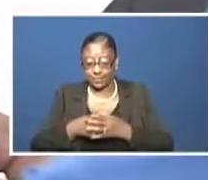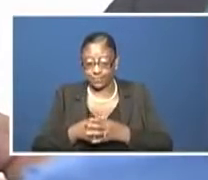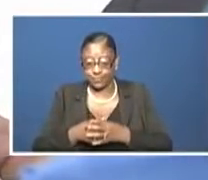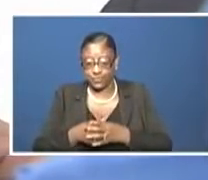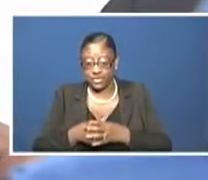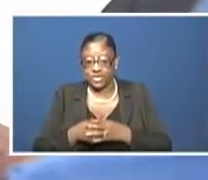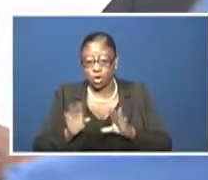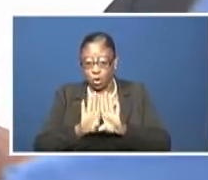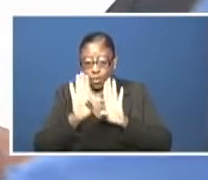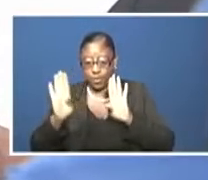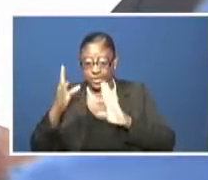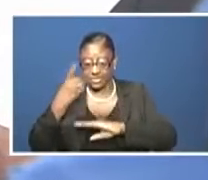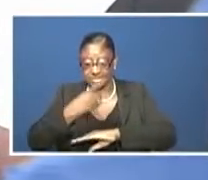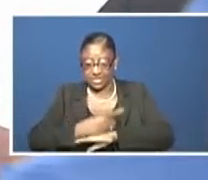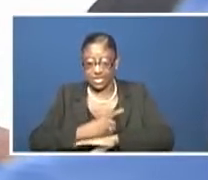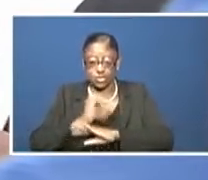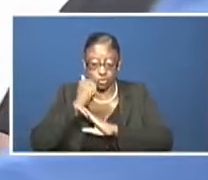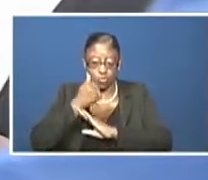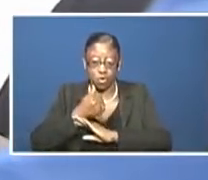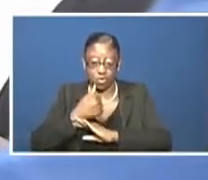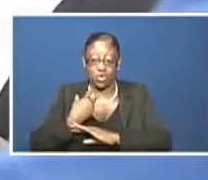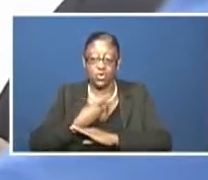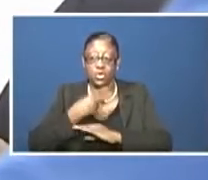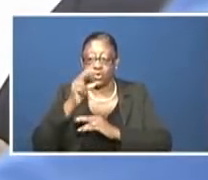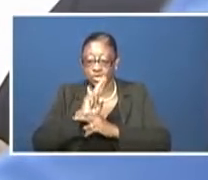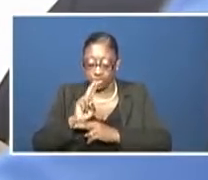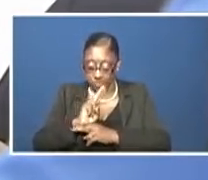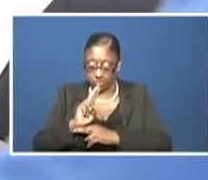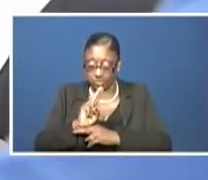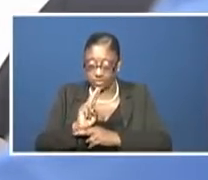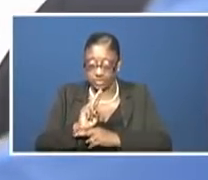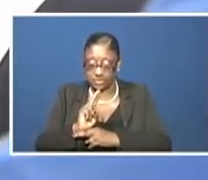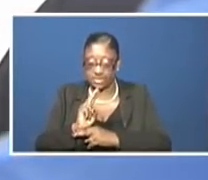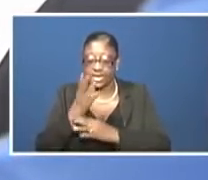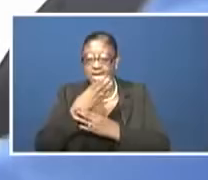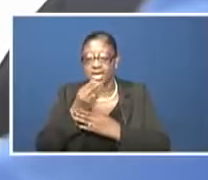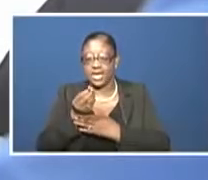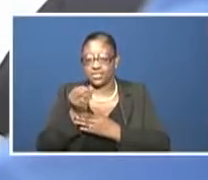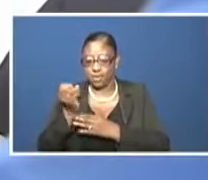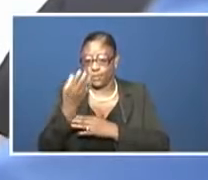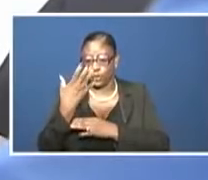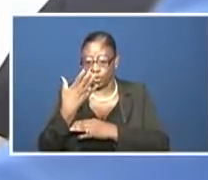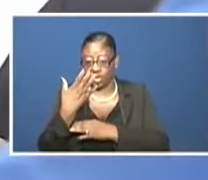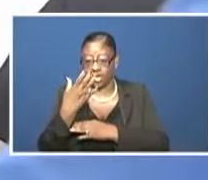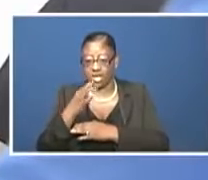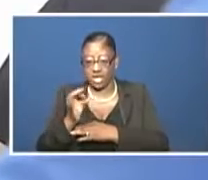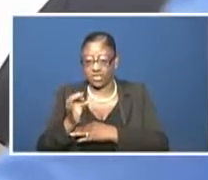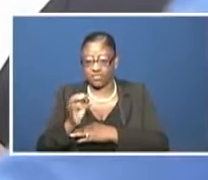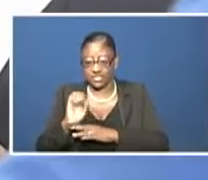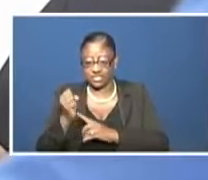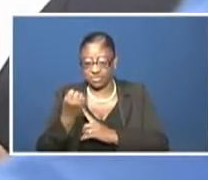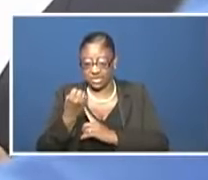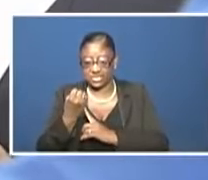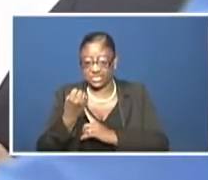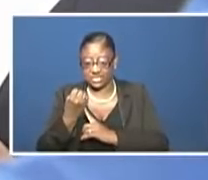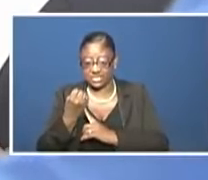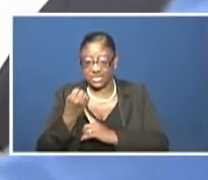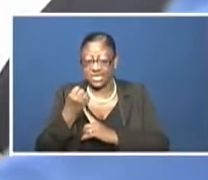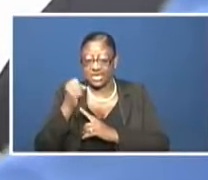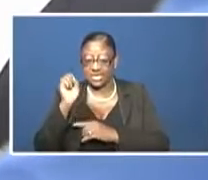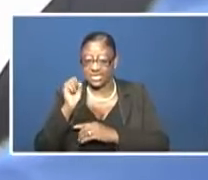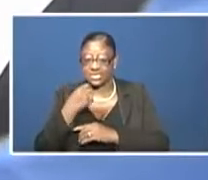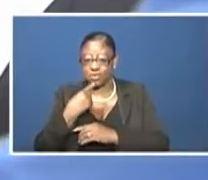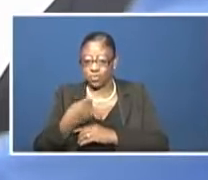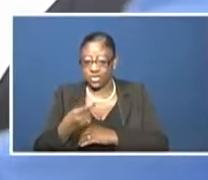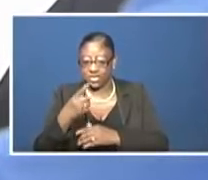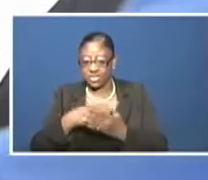today, I'm convinced by tomorrow we'll be utilizing the spaces. And the beauty about these spaces, even though they are for what they say